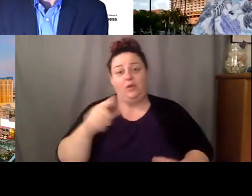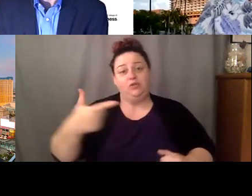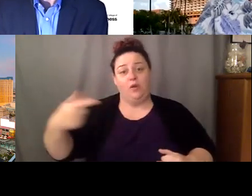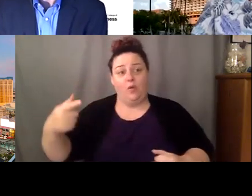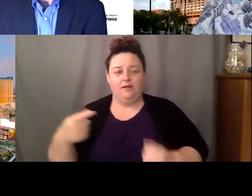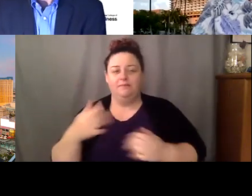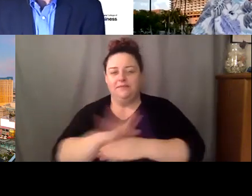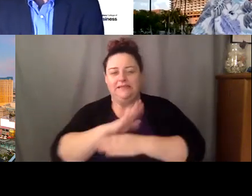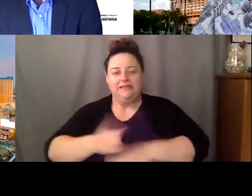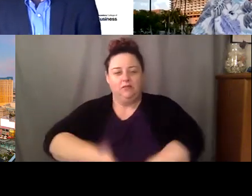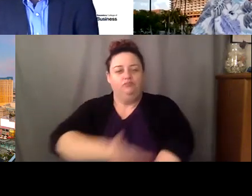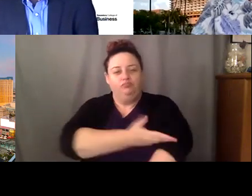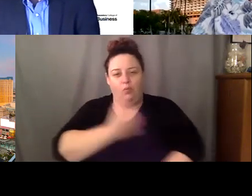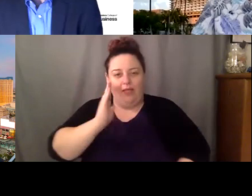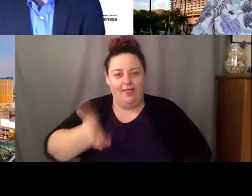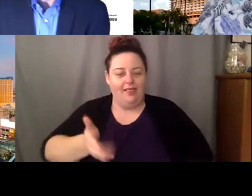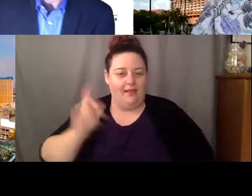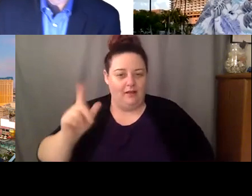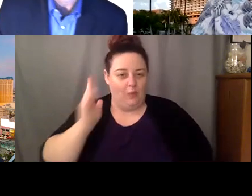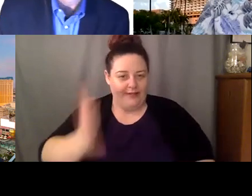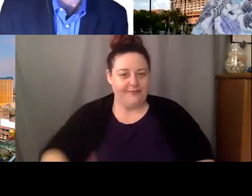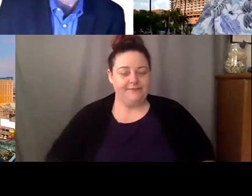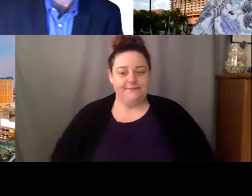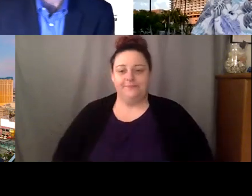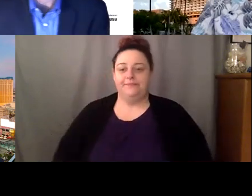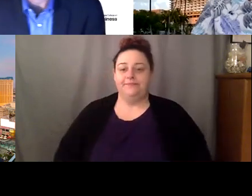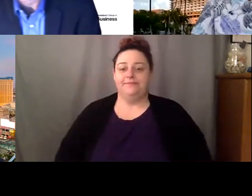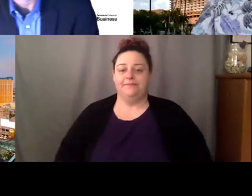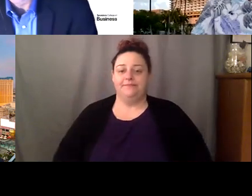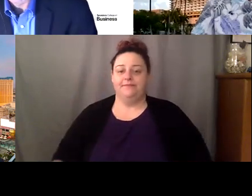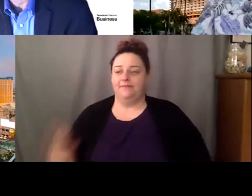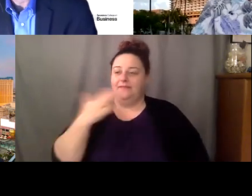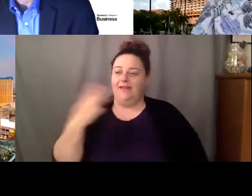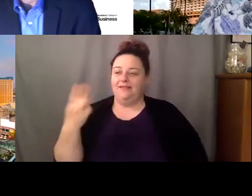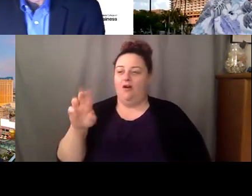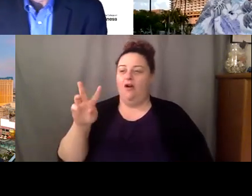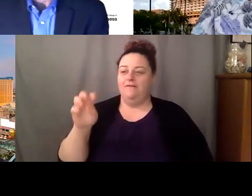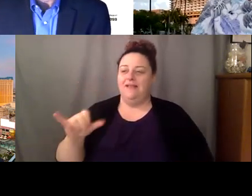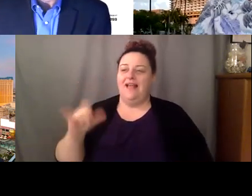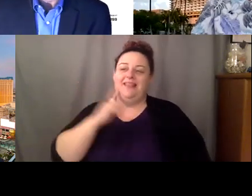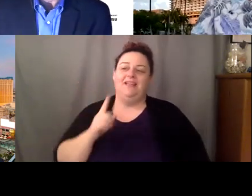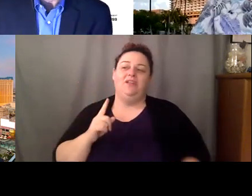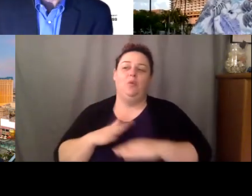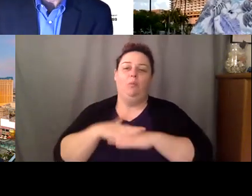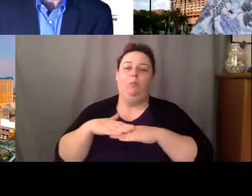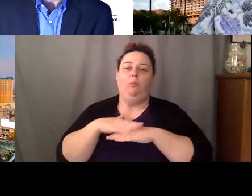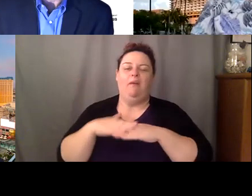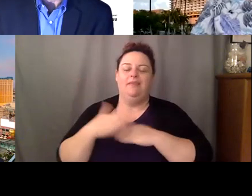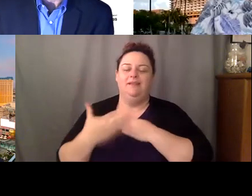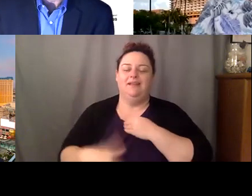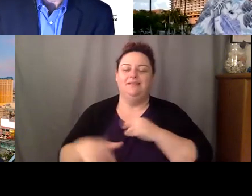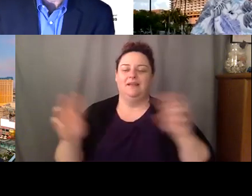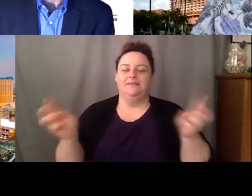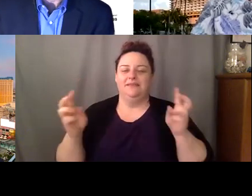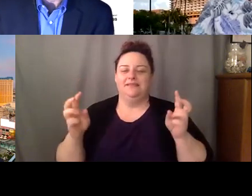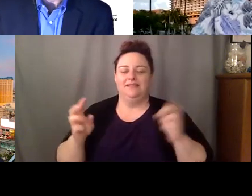better. Thanks, Harvey. I think you allude to our next topic is, I know in some of our previous